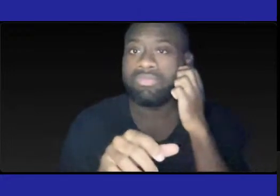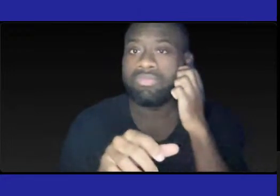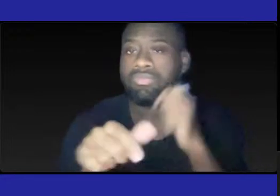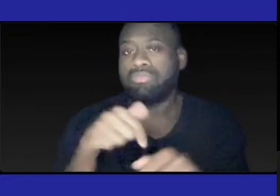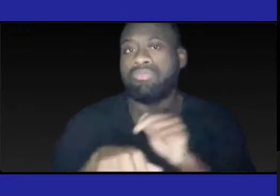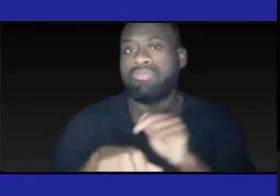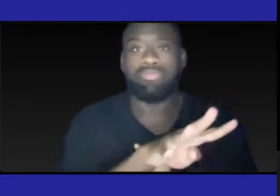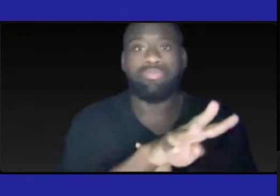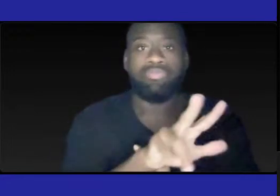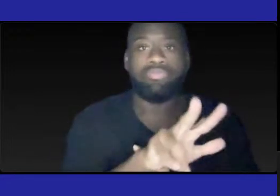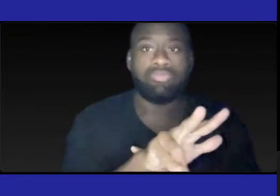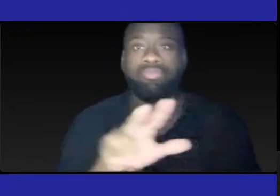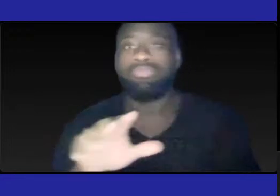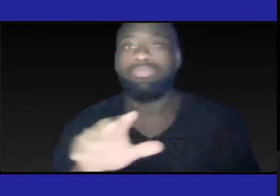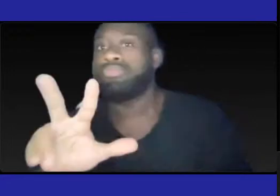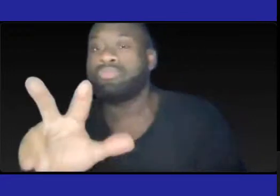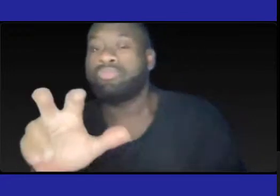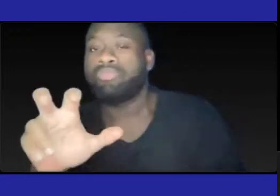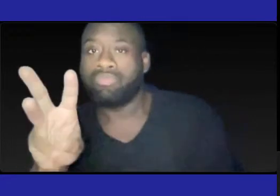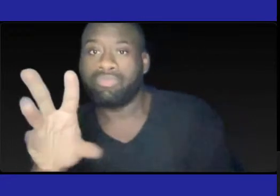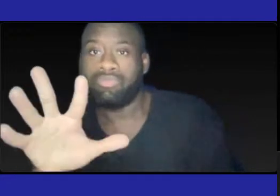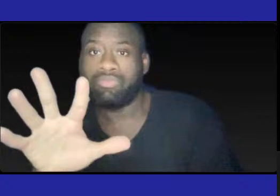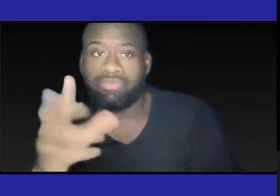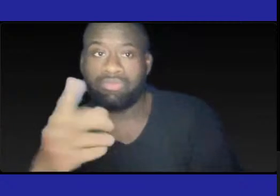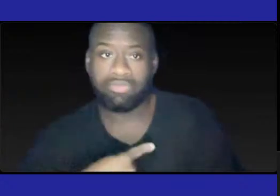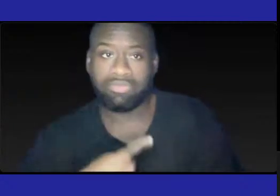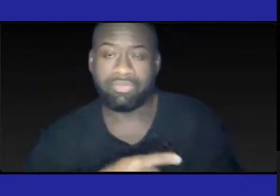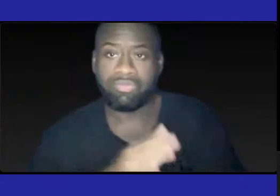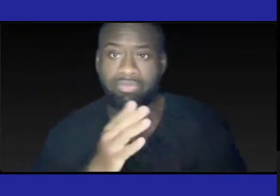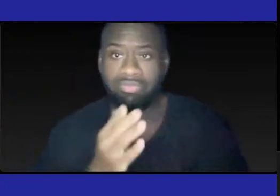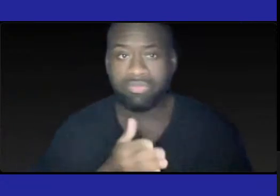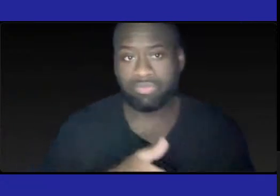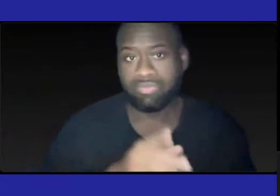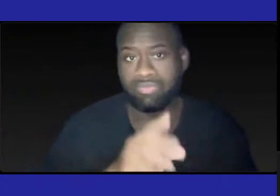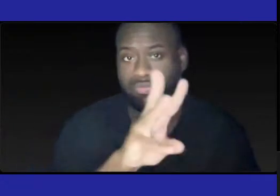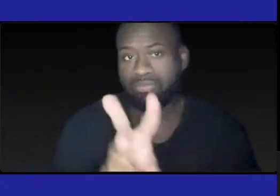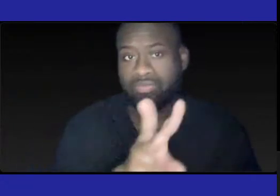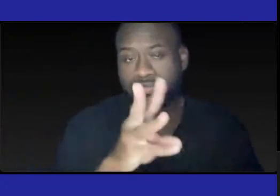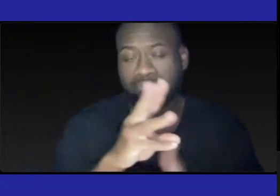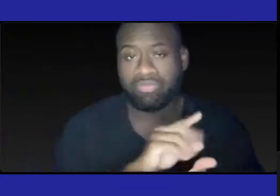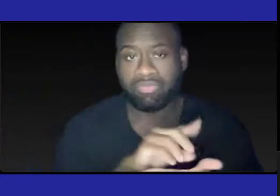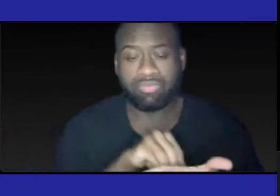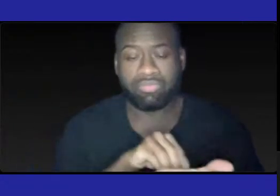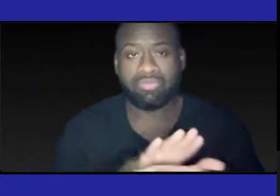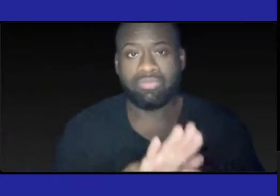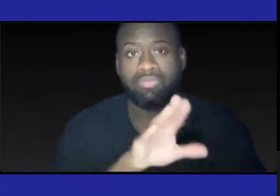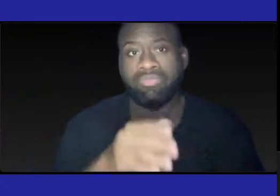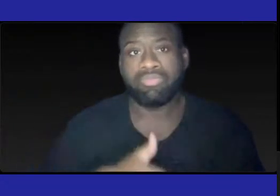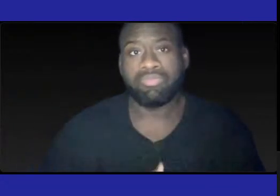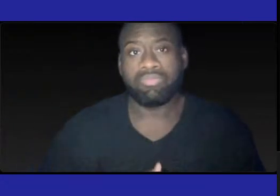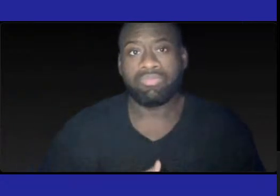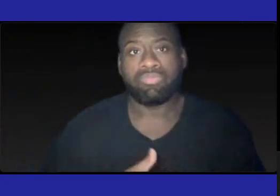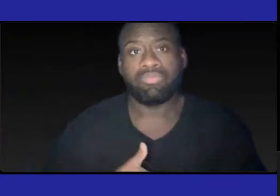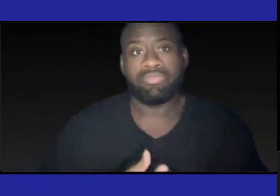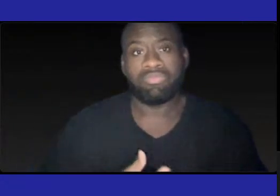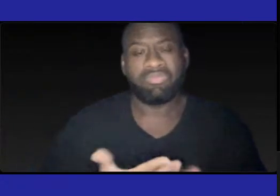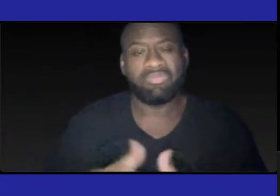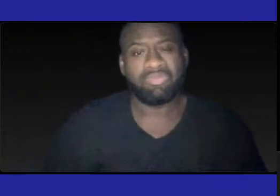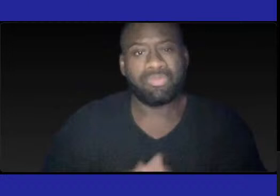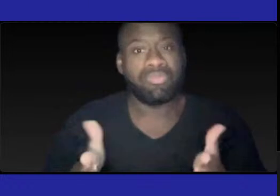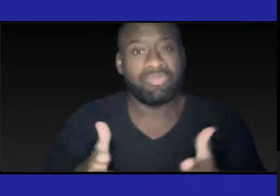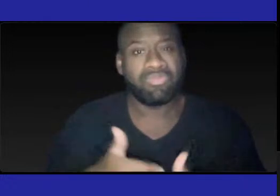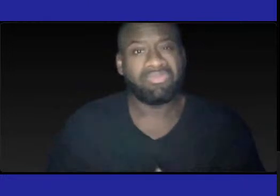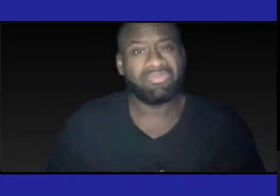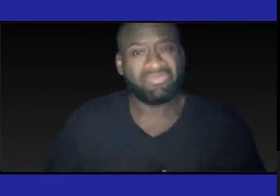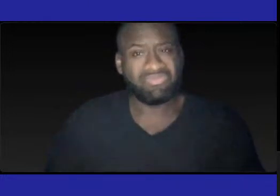that's over the 6-week mark postpartum that we usually considered when we were looking at maternal mortality, and those